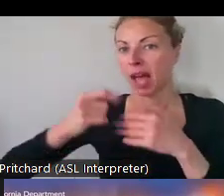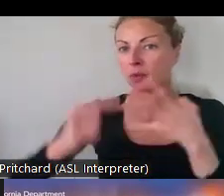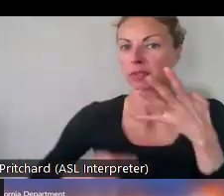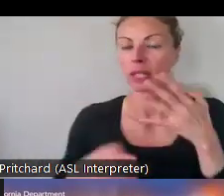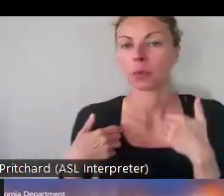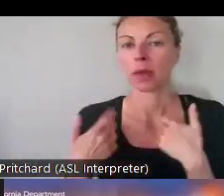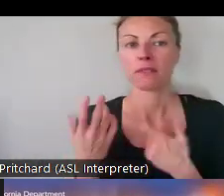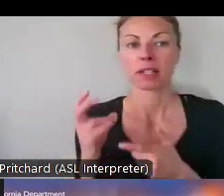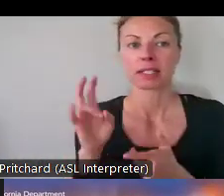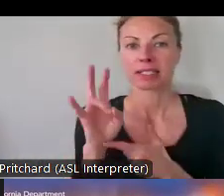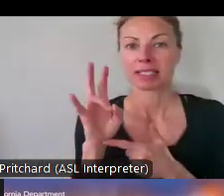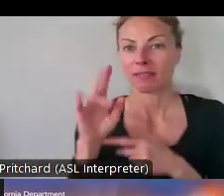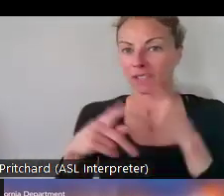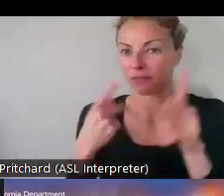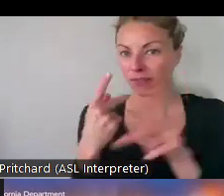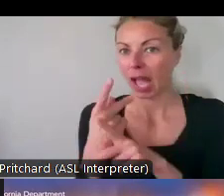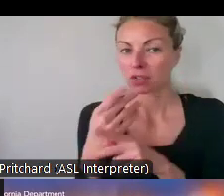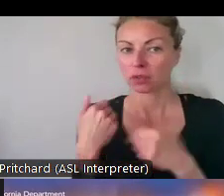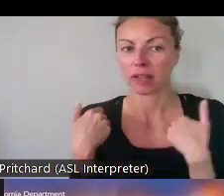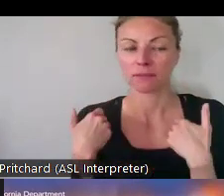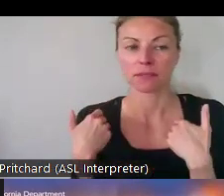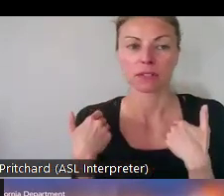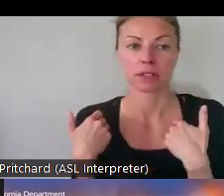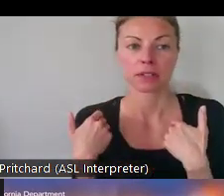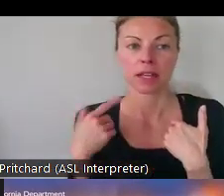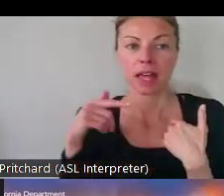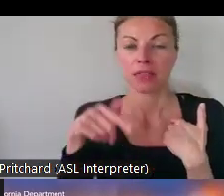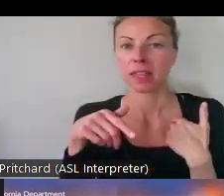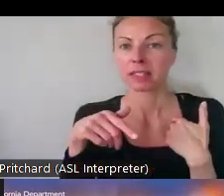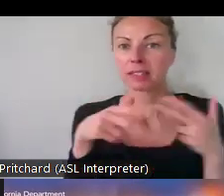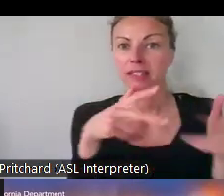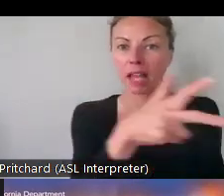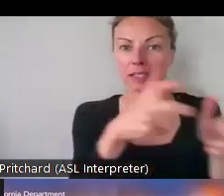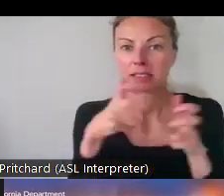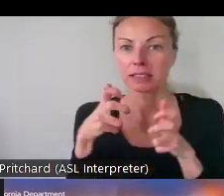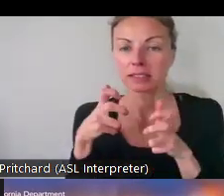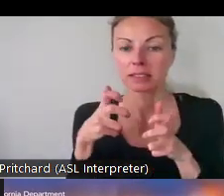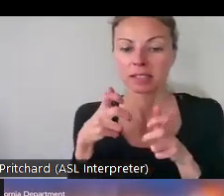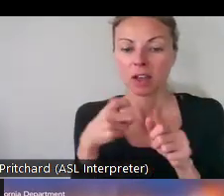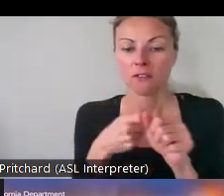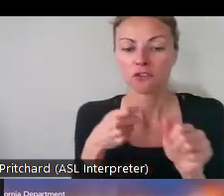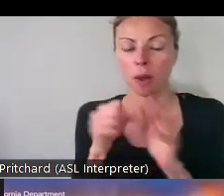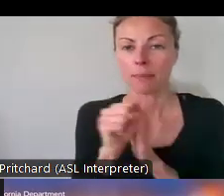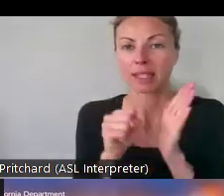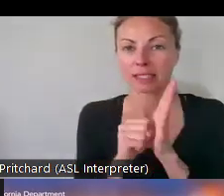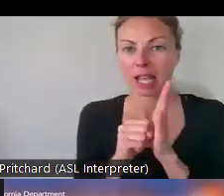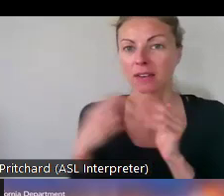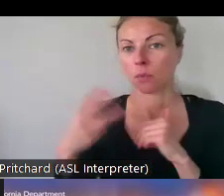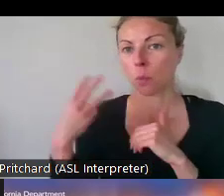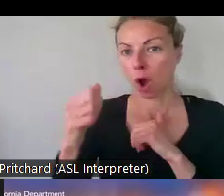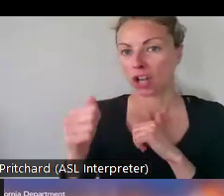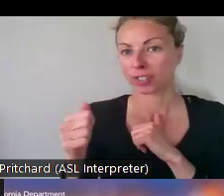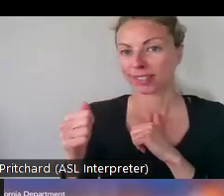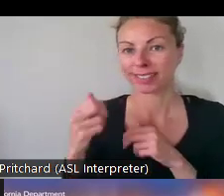7 factors here. This is literally adopted from the the state of Washington, and which is why it's